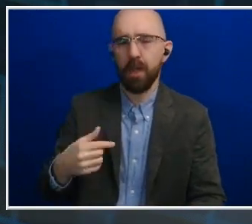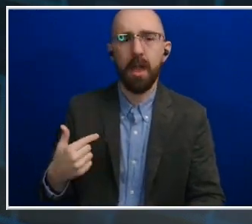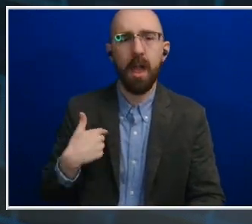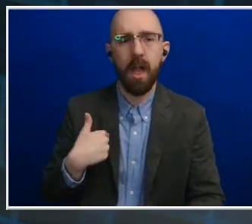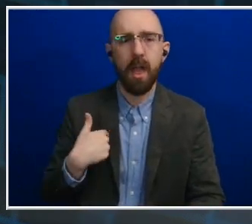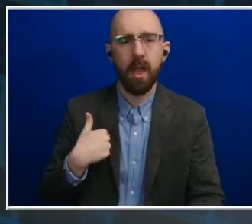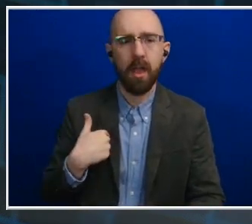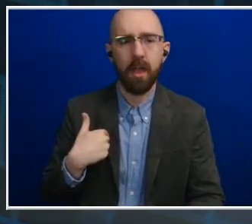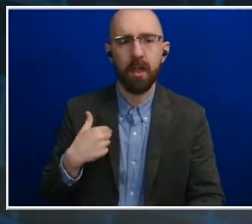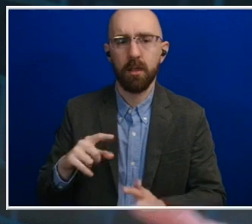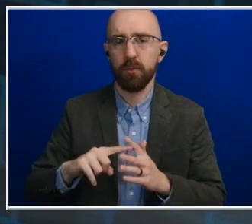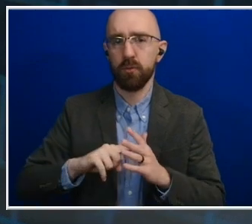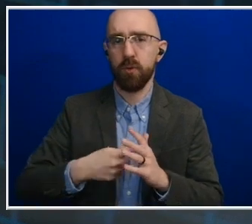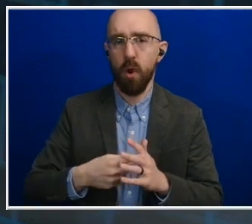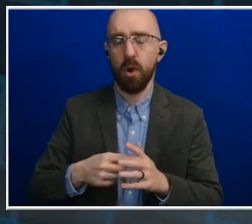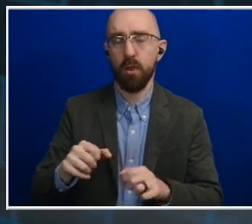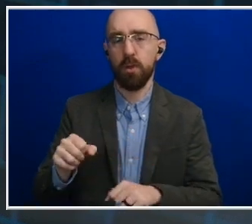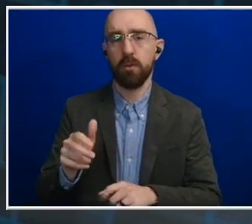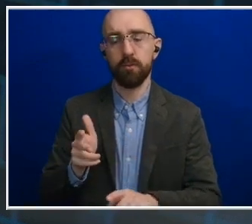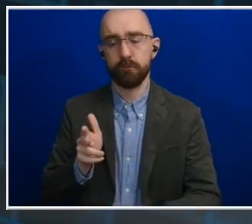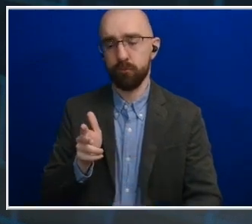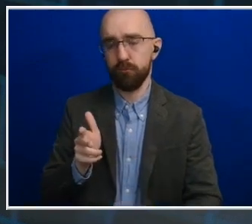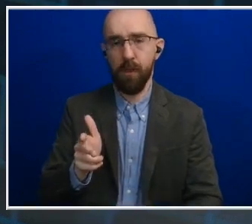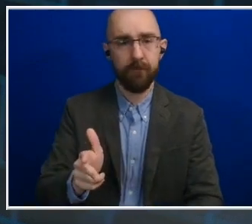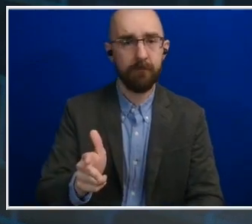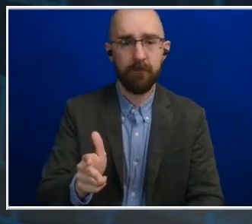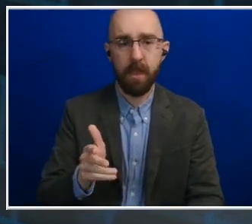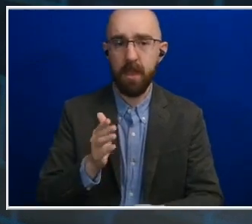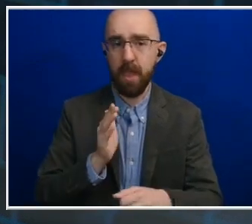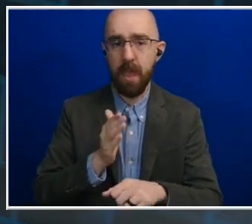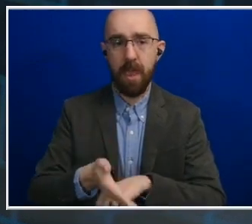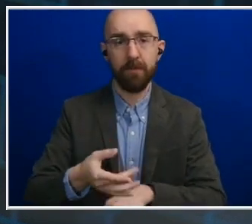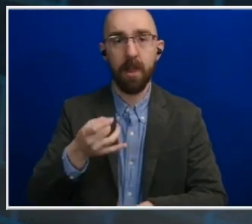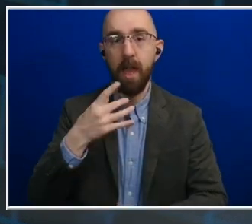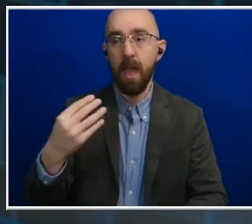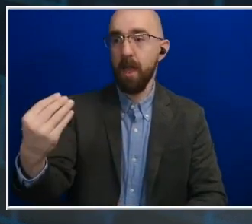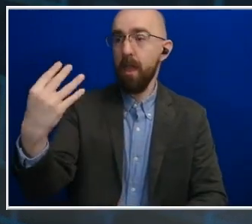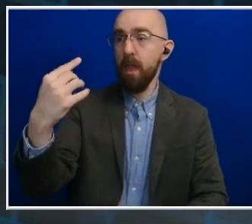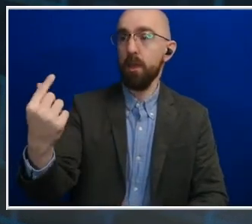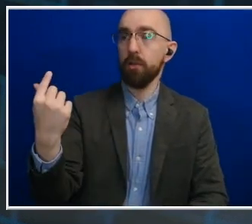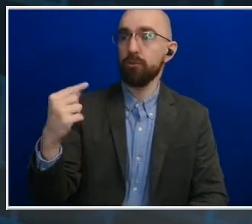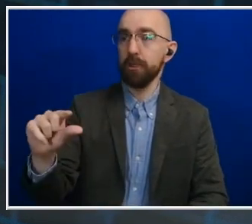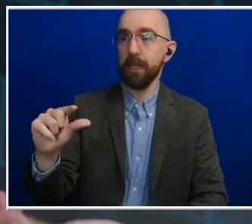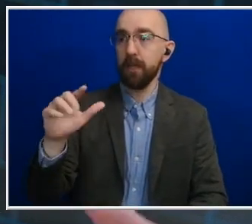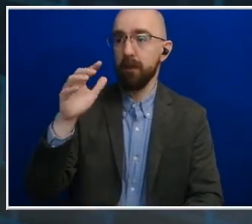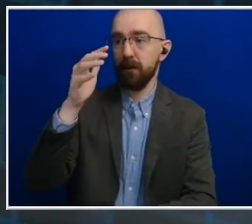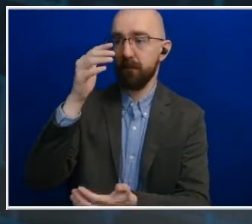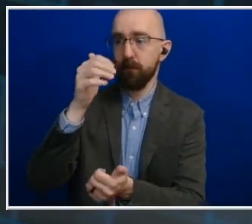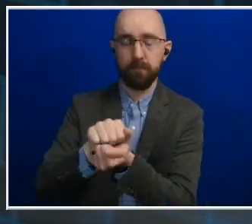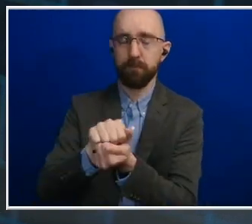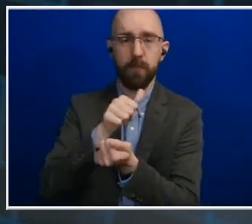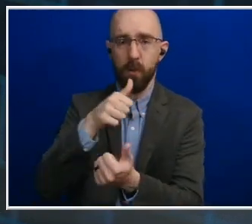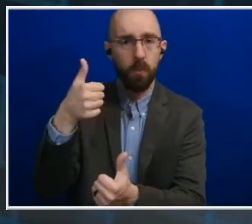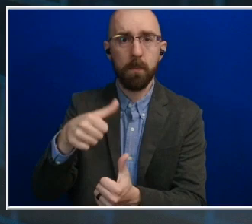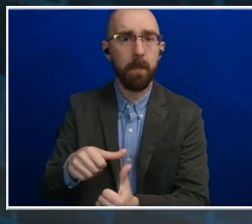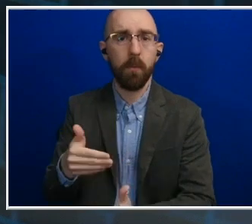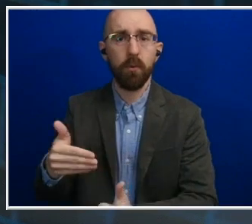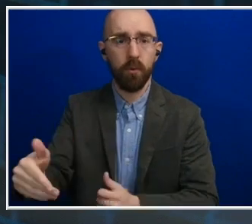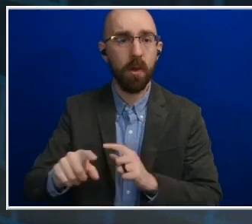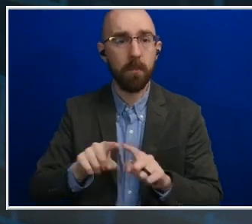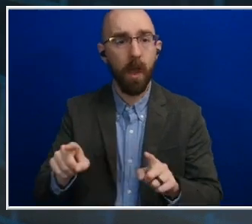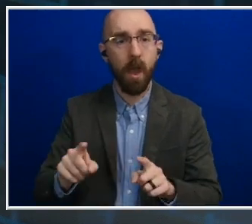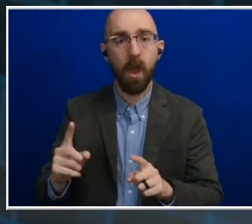to drive off, and after the light turned green, and I don't remember anything after that, but a bystander in a different